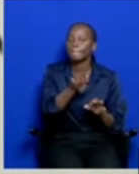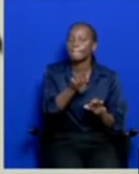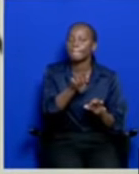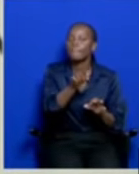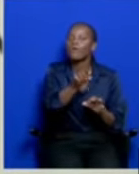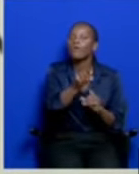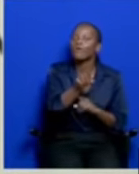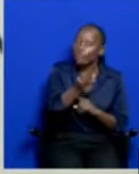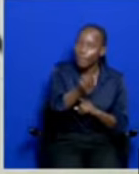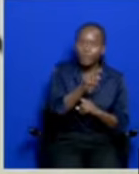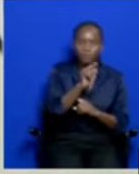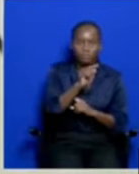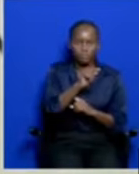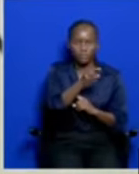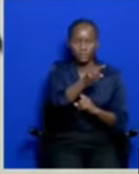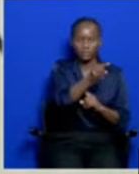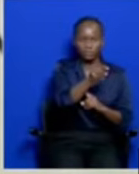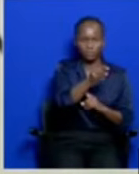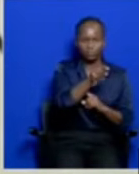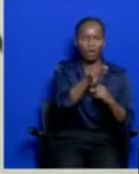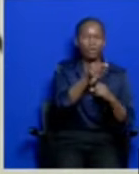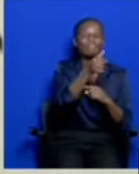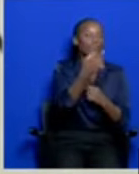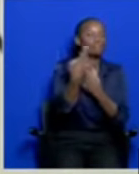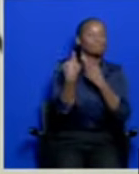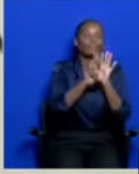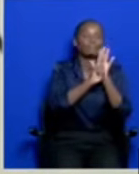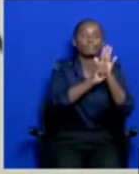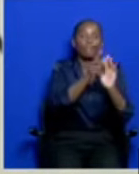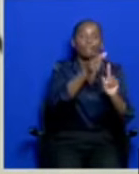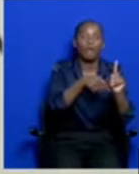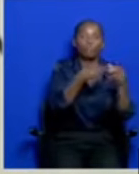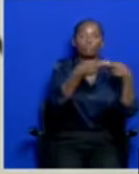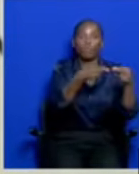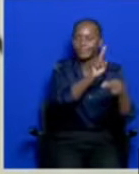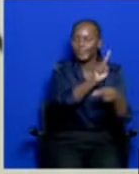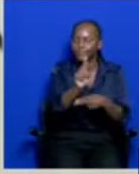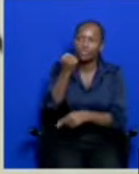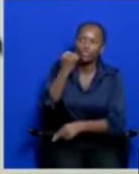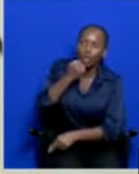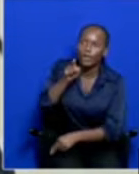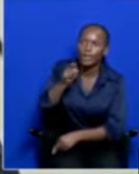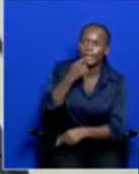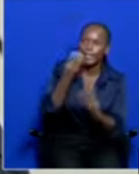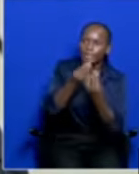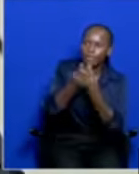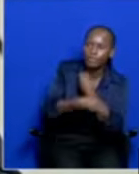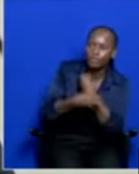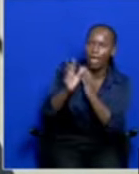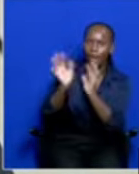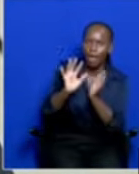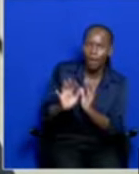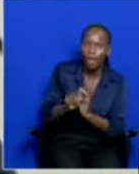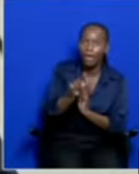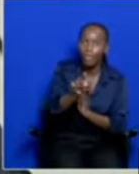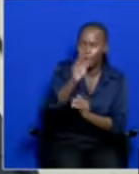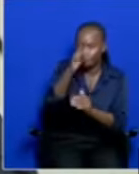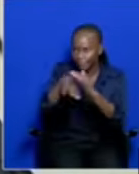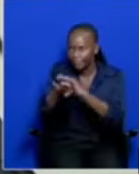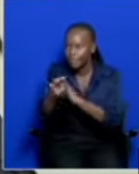producing proof that this belongs to me. And then SAPS will make a